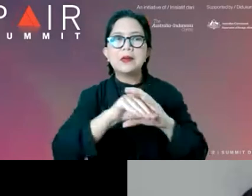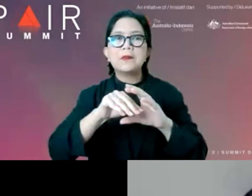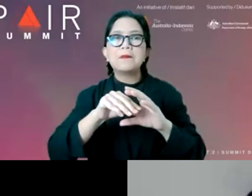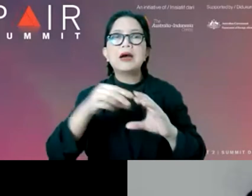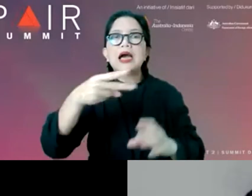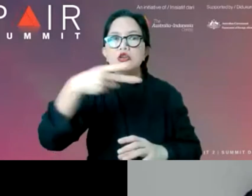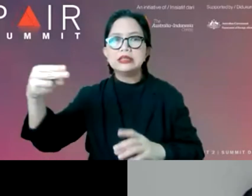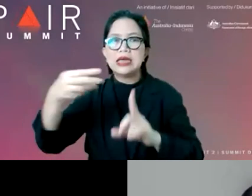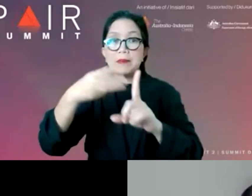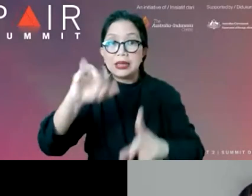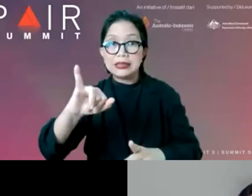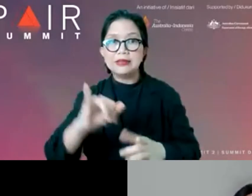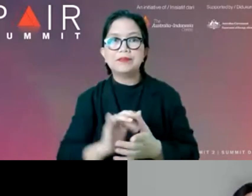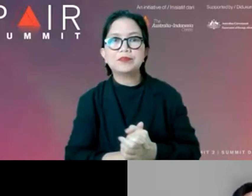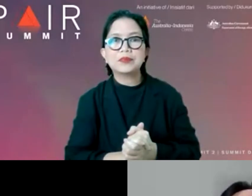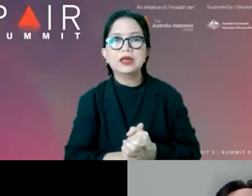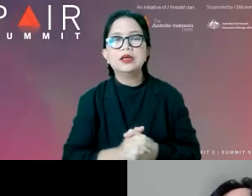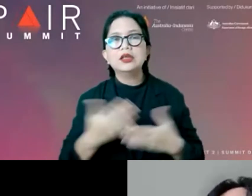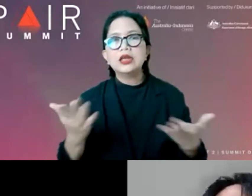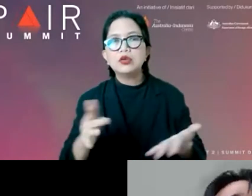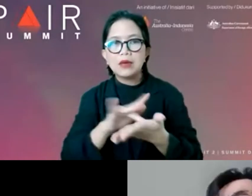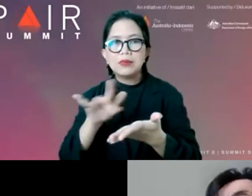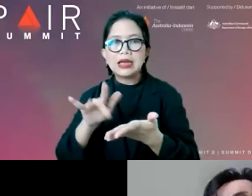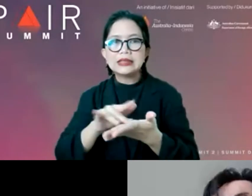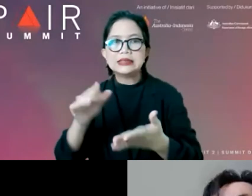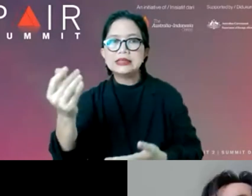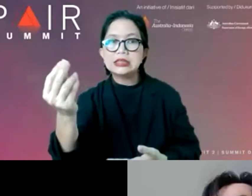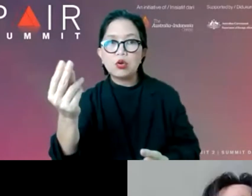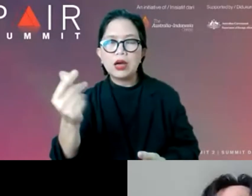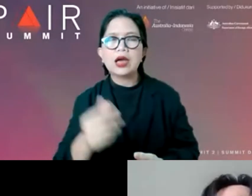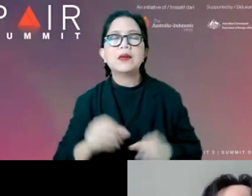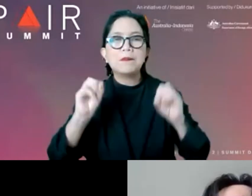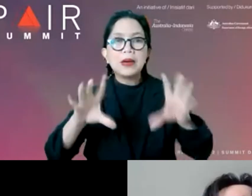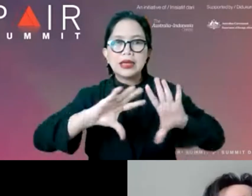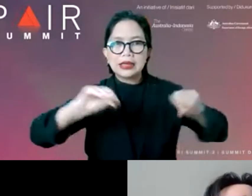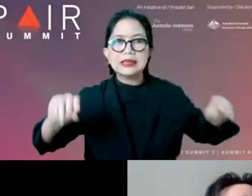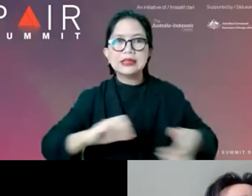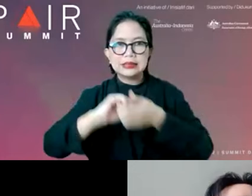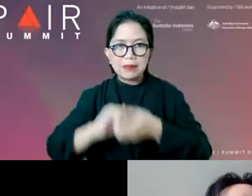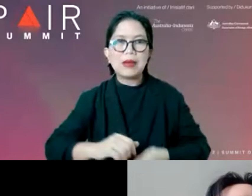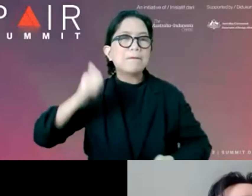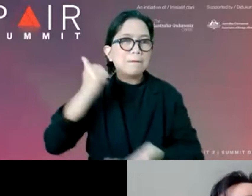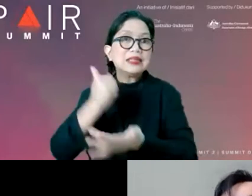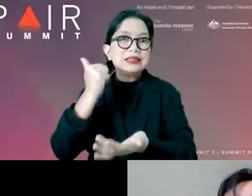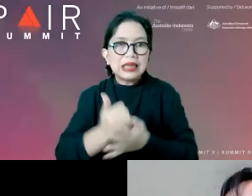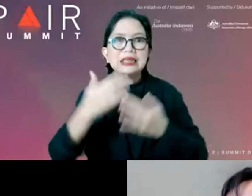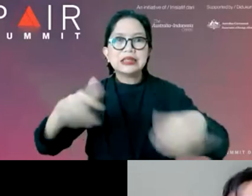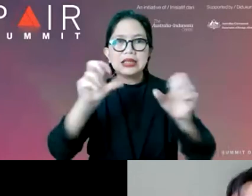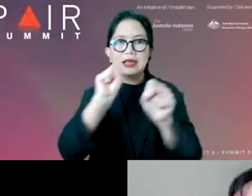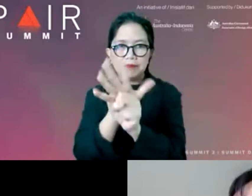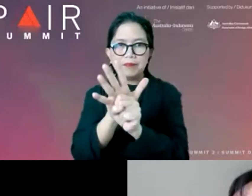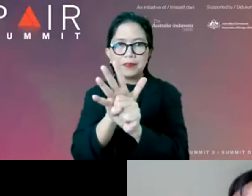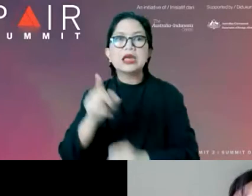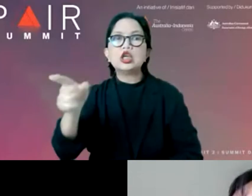think more collaboration is very important in the after pandemic. Thank you, Helen. That's a really good point. Thank you. And yeah,